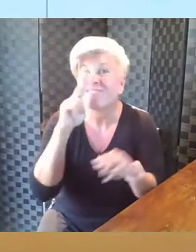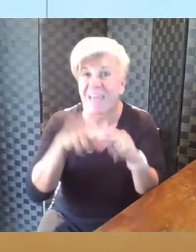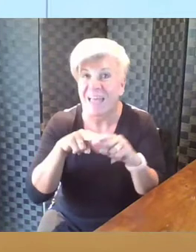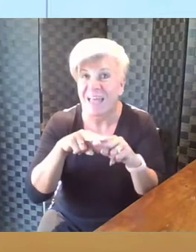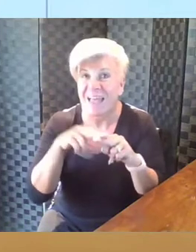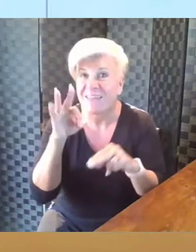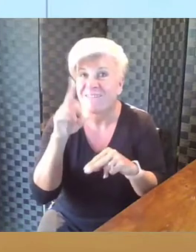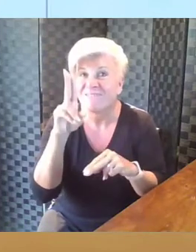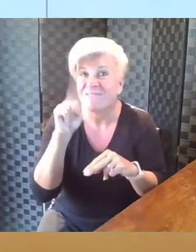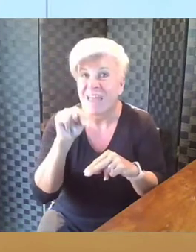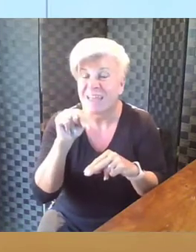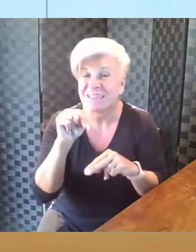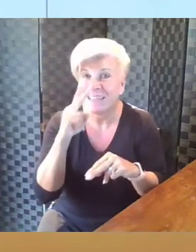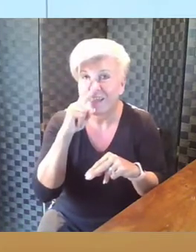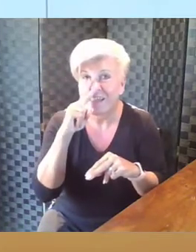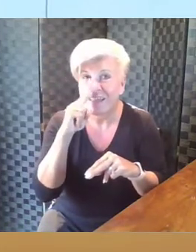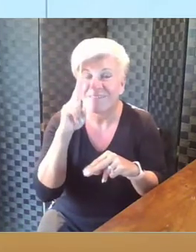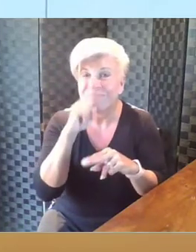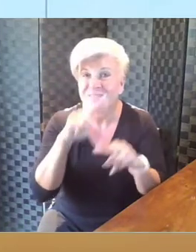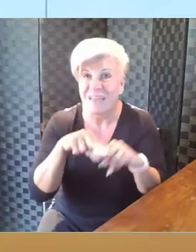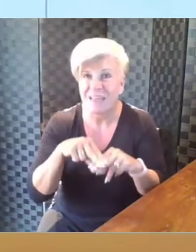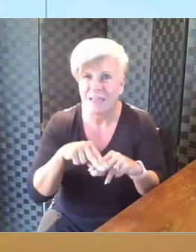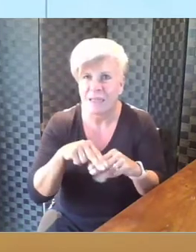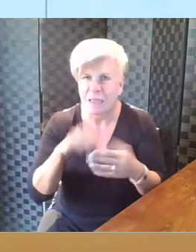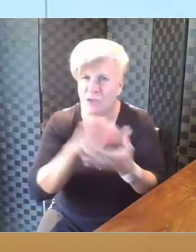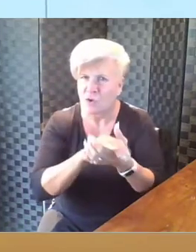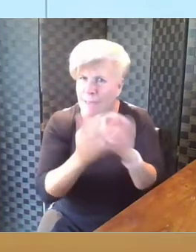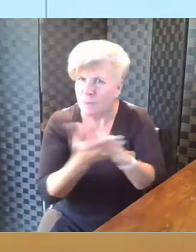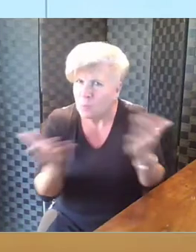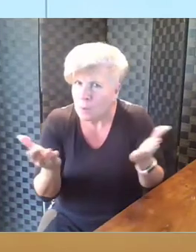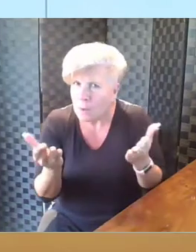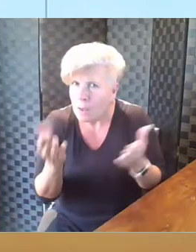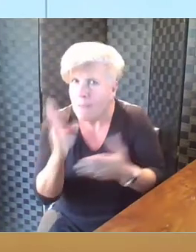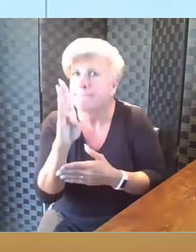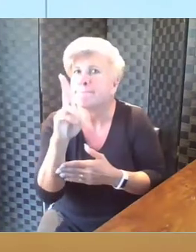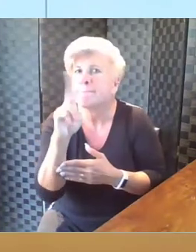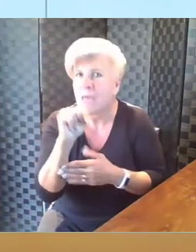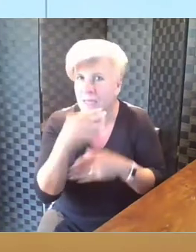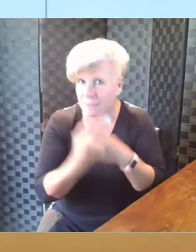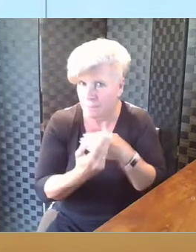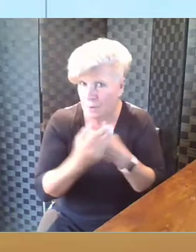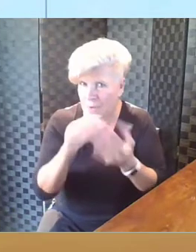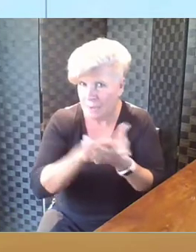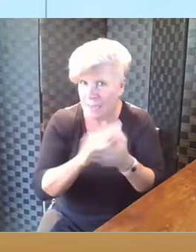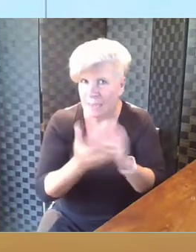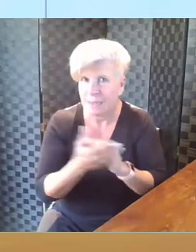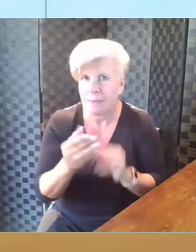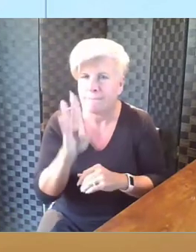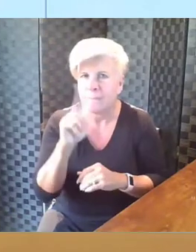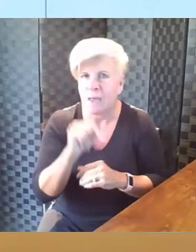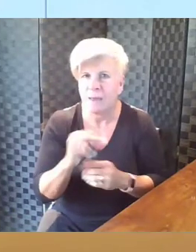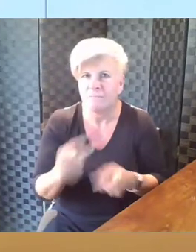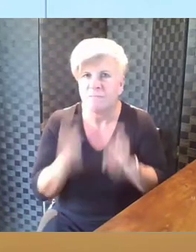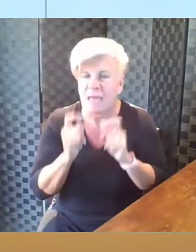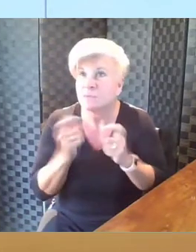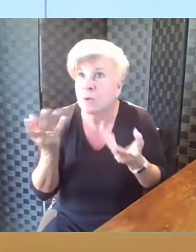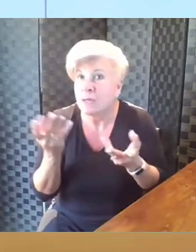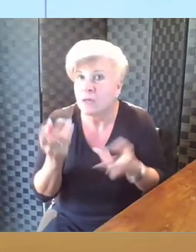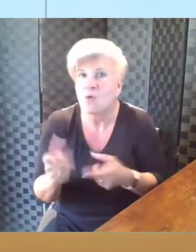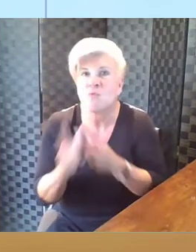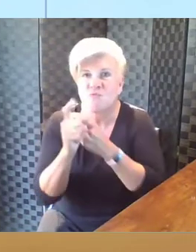Let's keep moving on. There's so many rhyming words, and kindergartners are great at rhyming. You're going to fill in this paper, I know it. Let's go to un. U-N